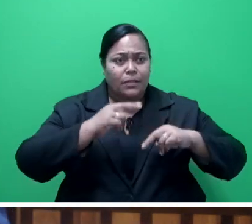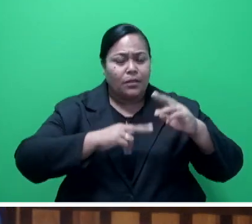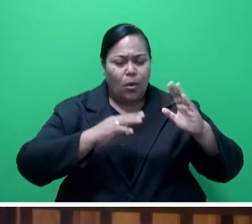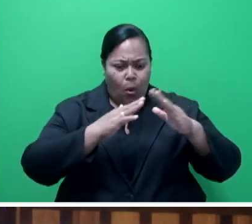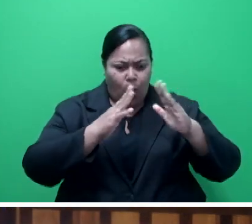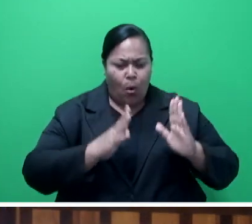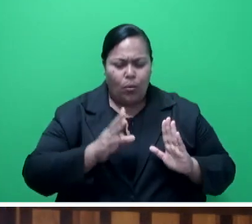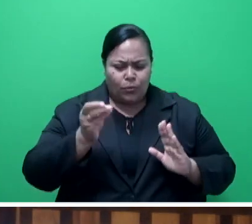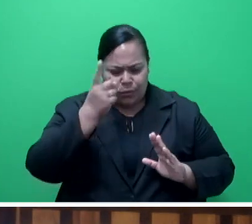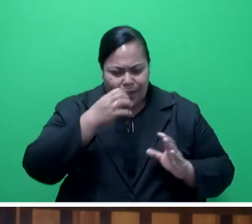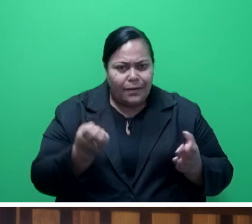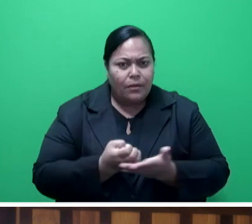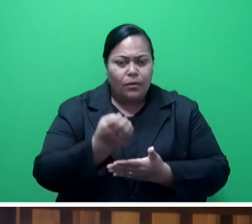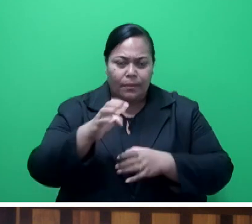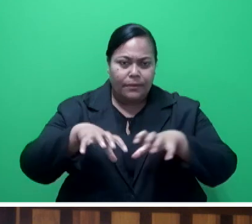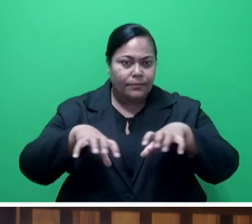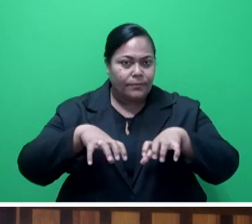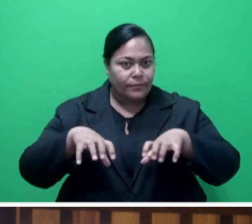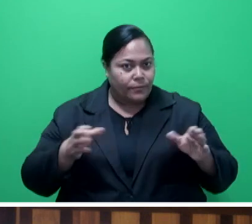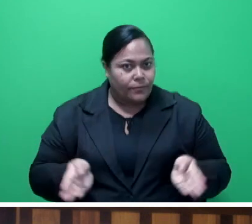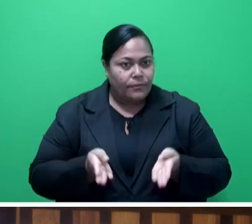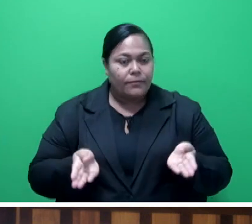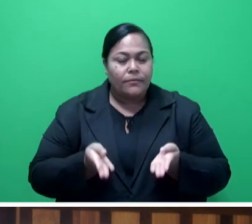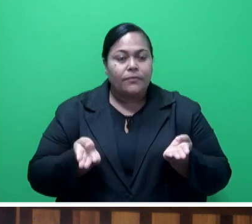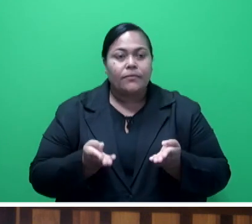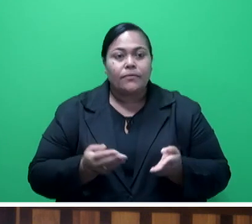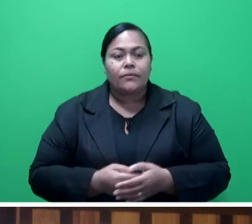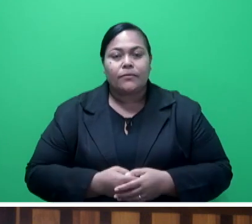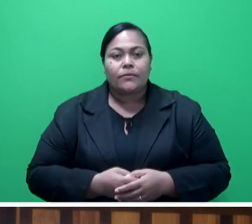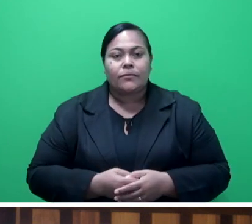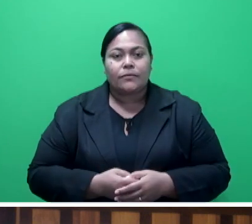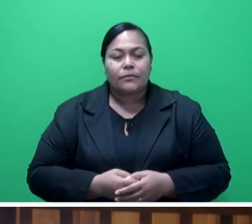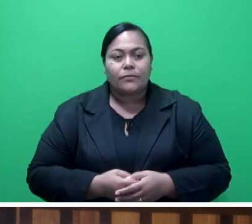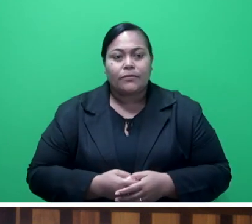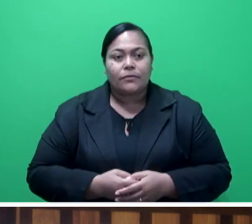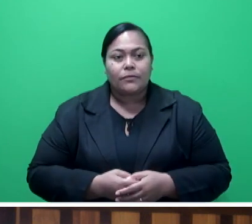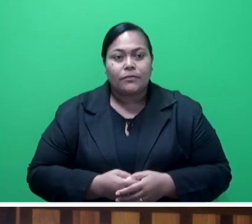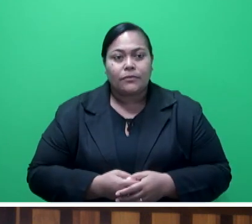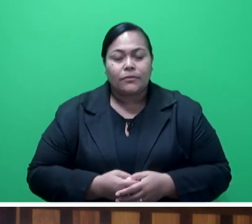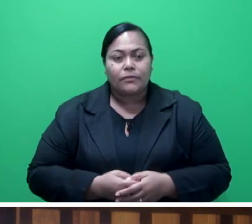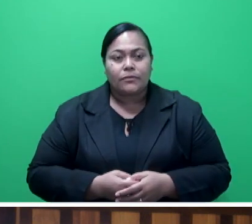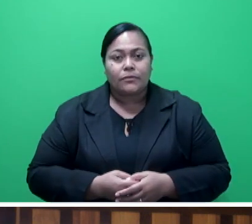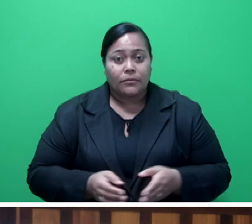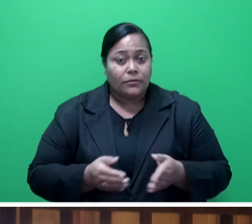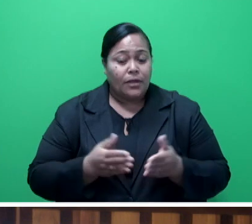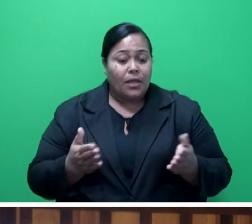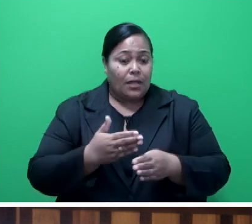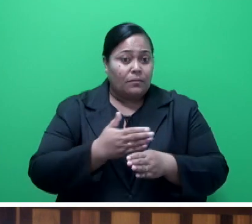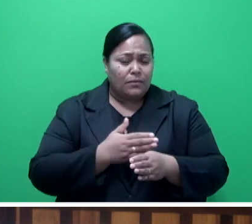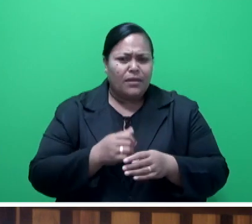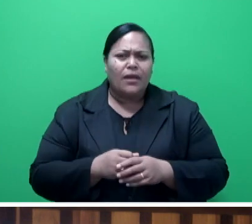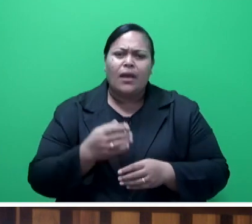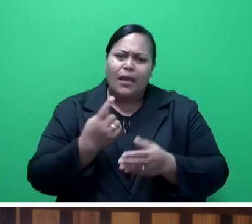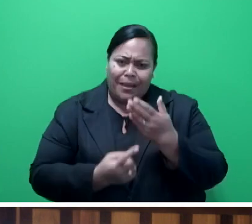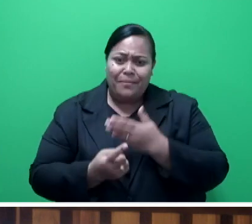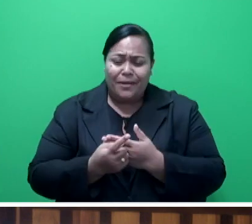economic activity. So the current parameters are that if a household earns less than $50,000 a